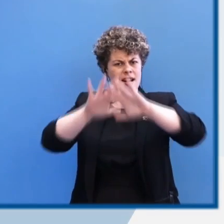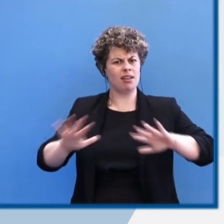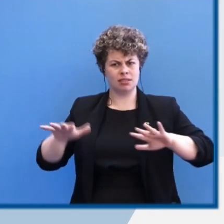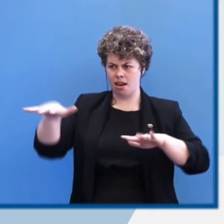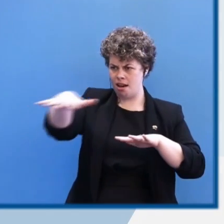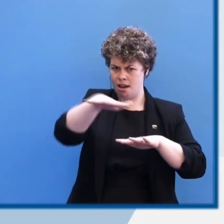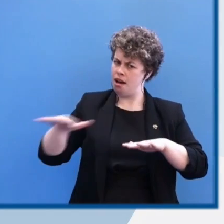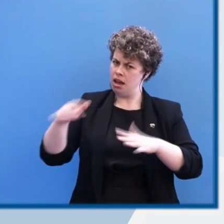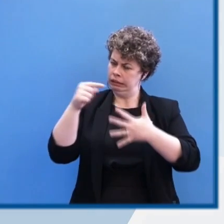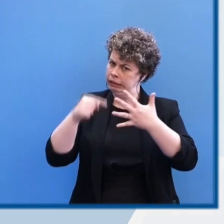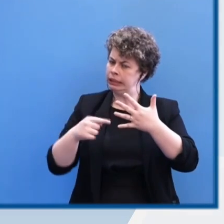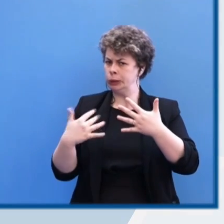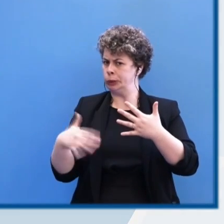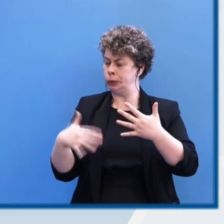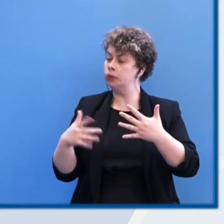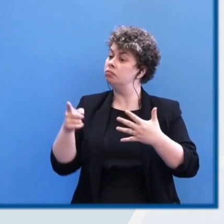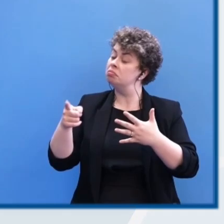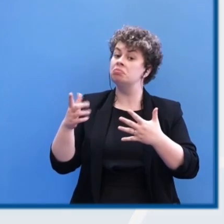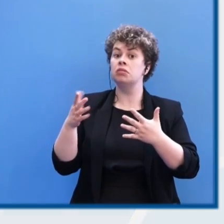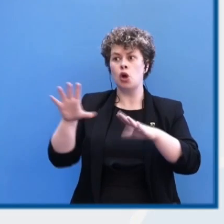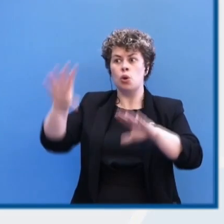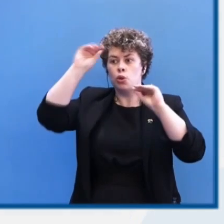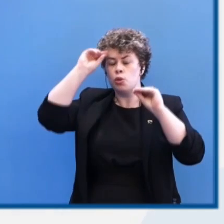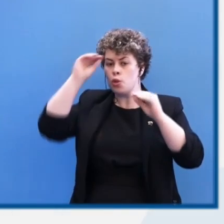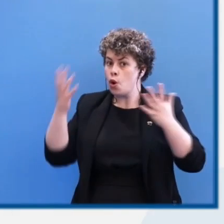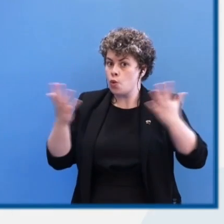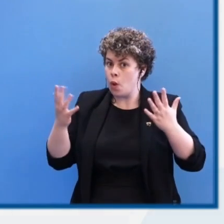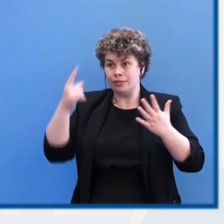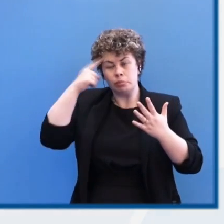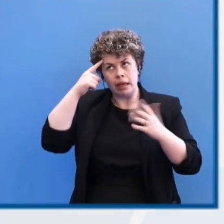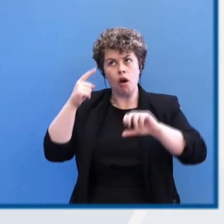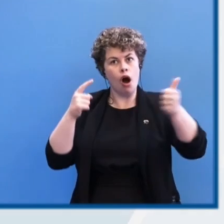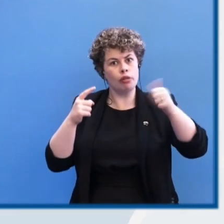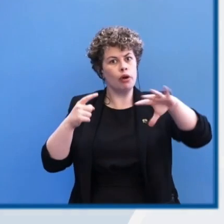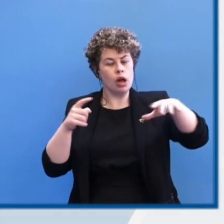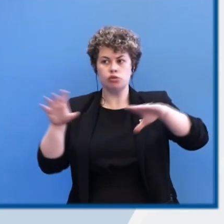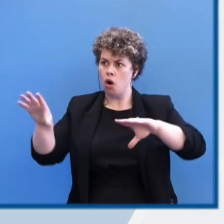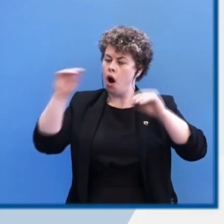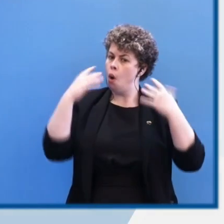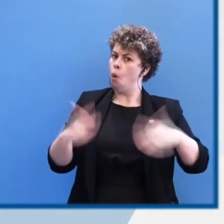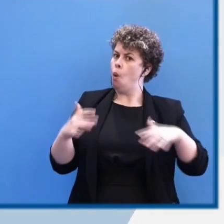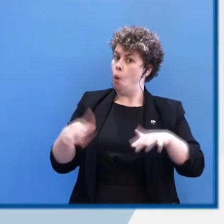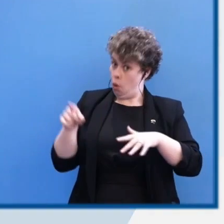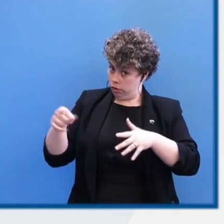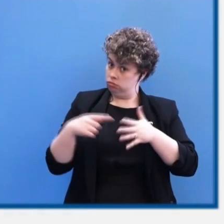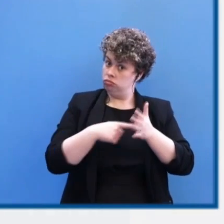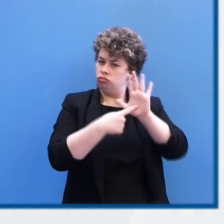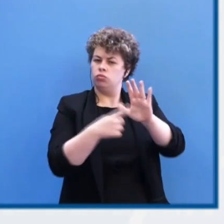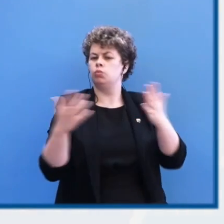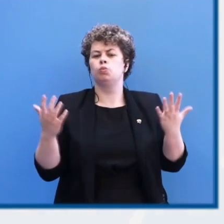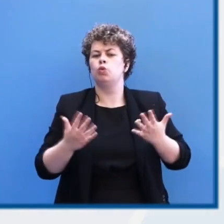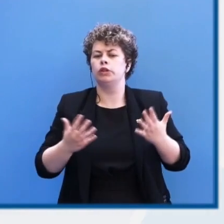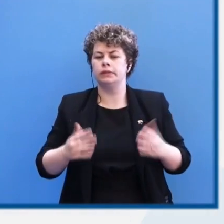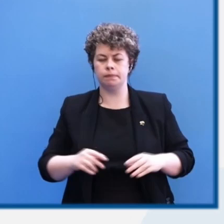of lessons which you think would be most important to people from outside of the region, for the people in the audience?